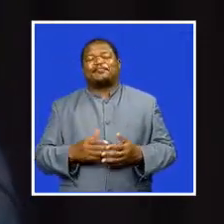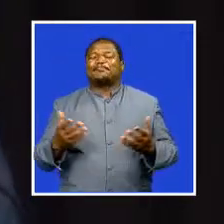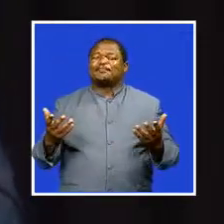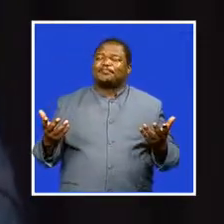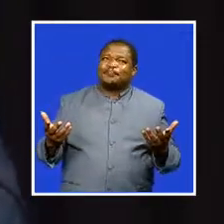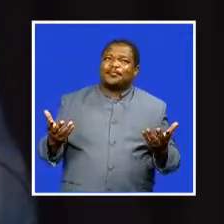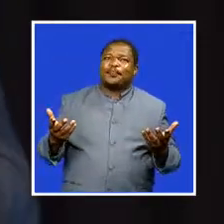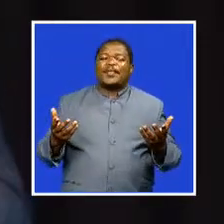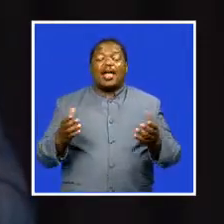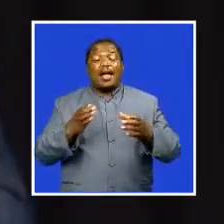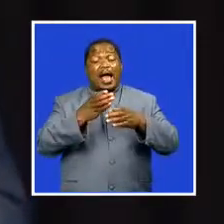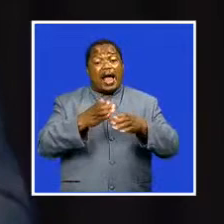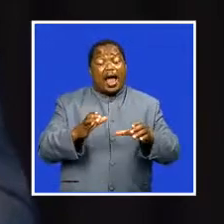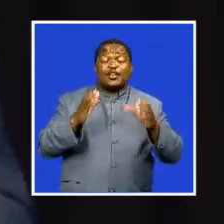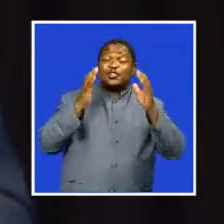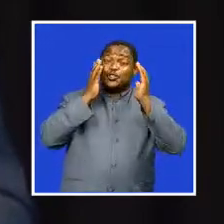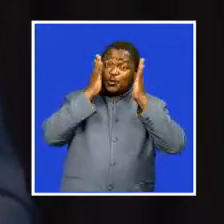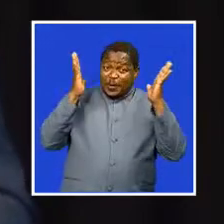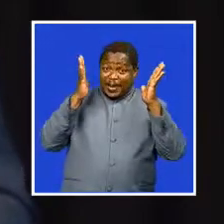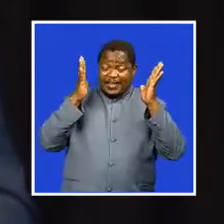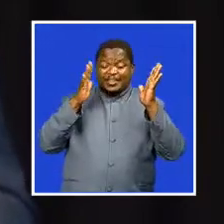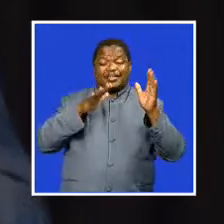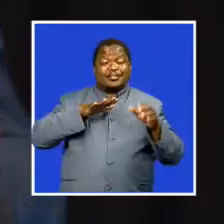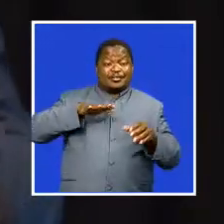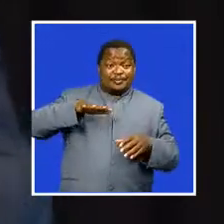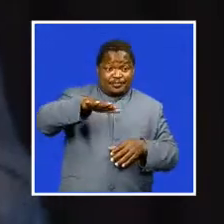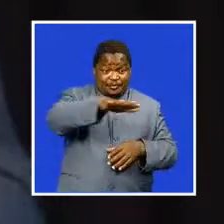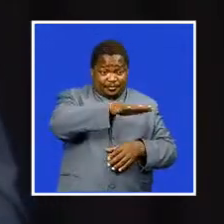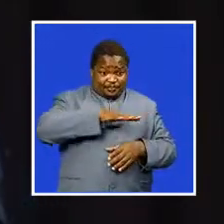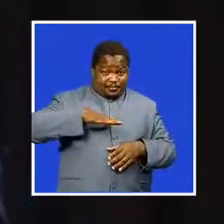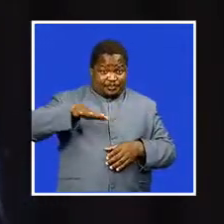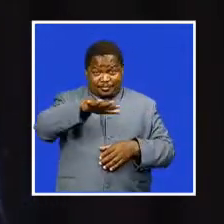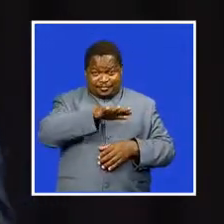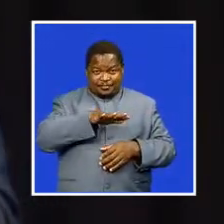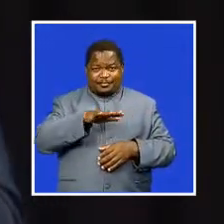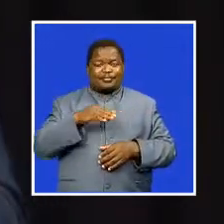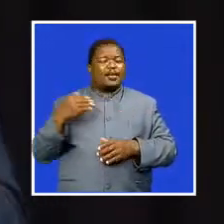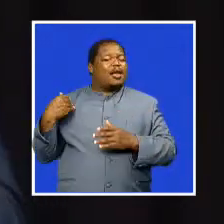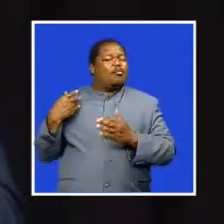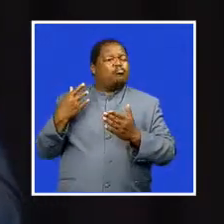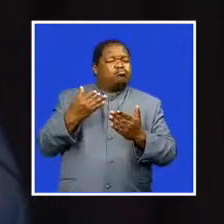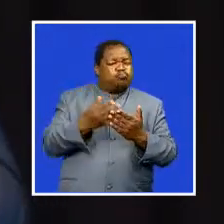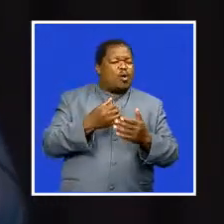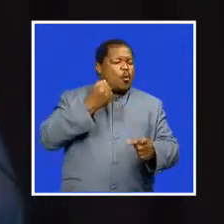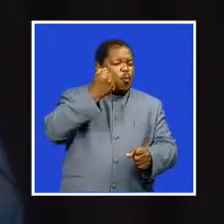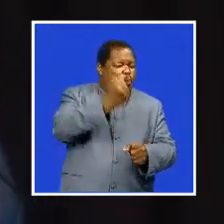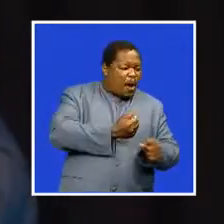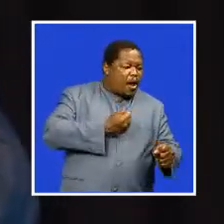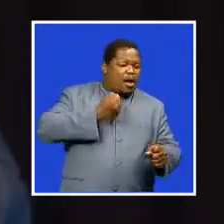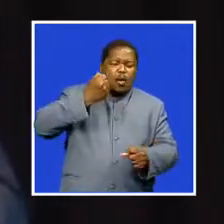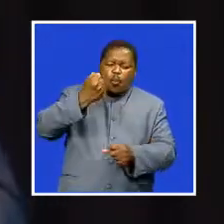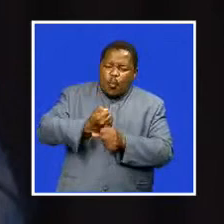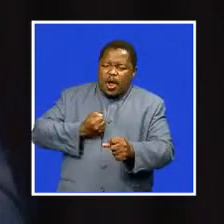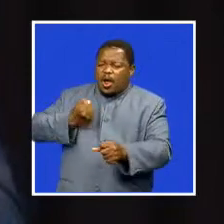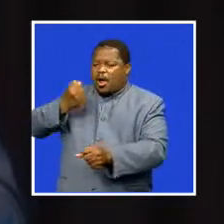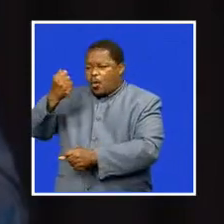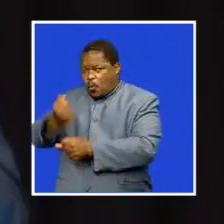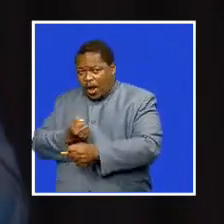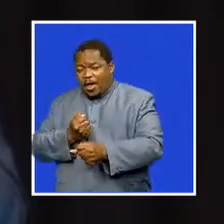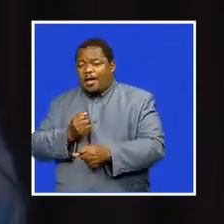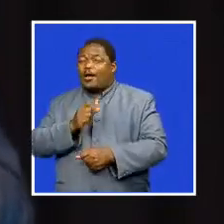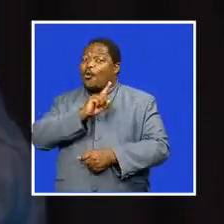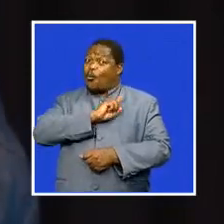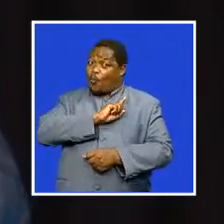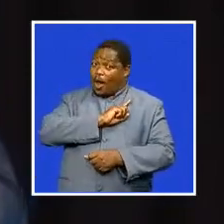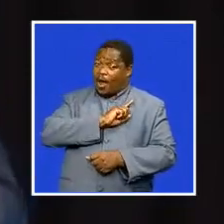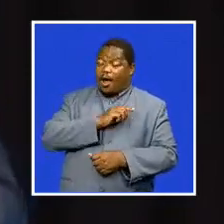livela kangwane hulumende empeleni wenda lokukhulu wendela sive semaswati lokuningi lo